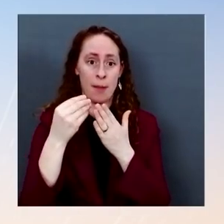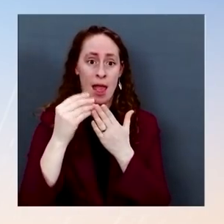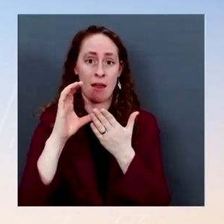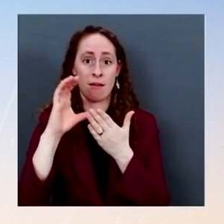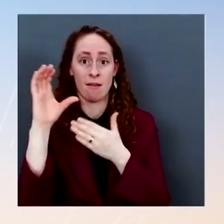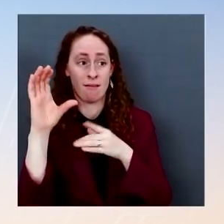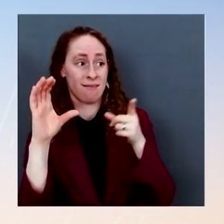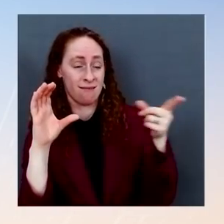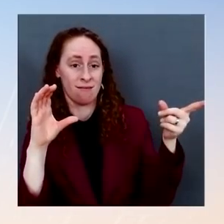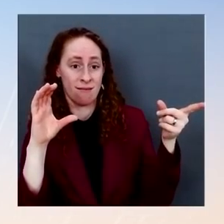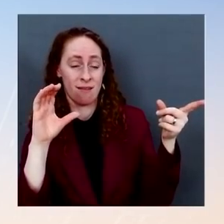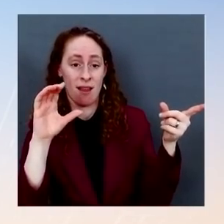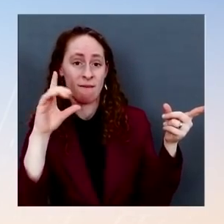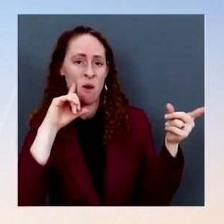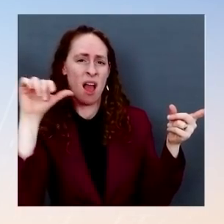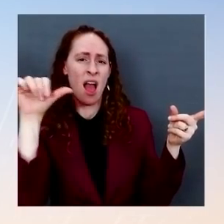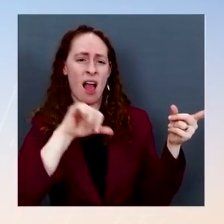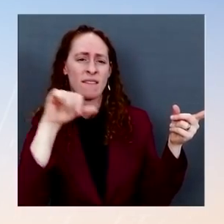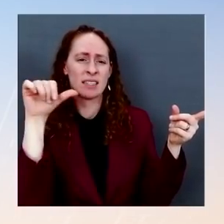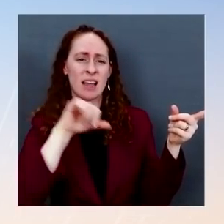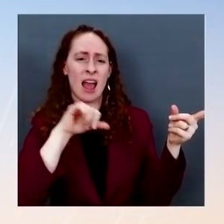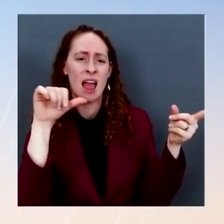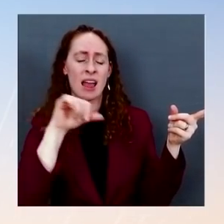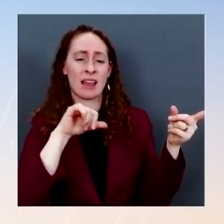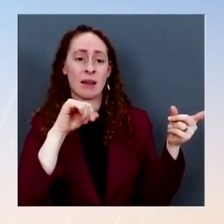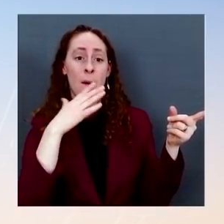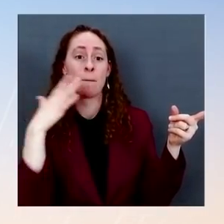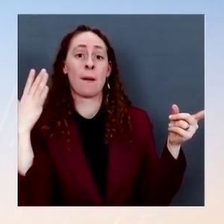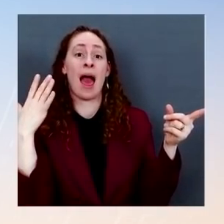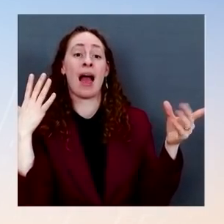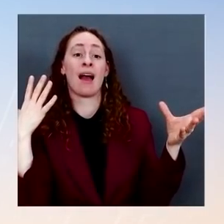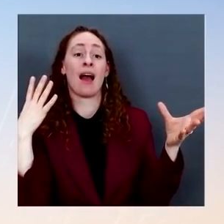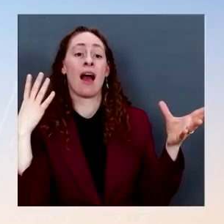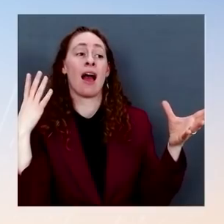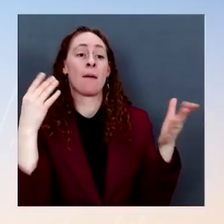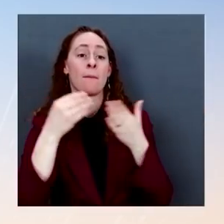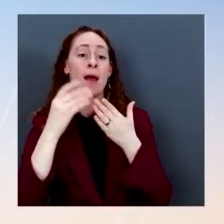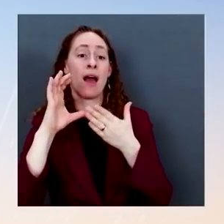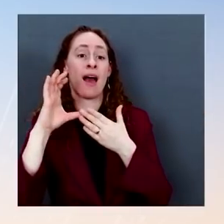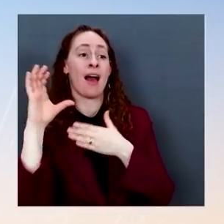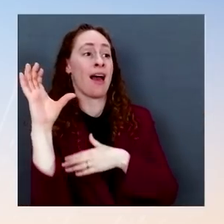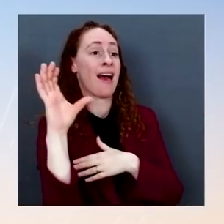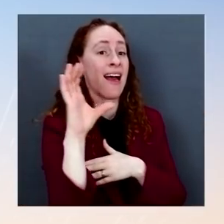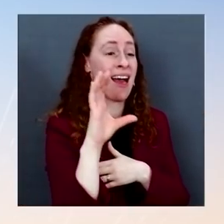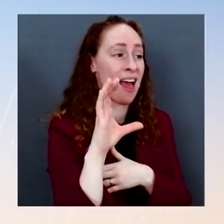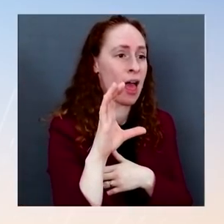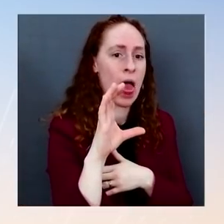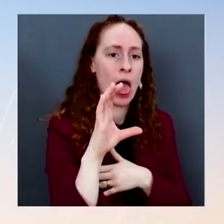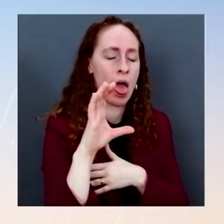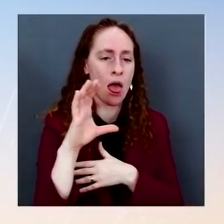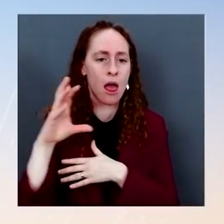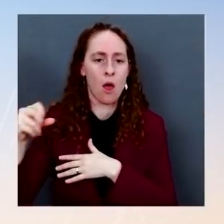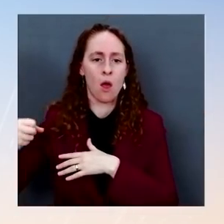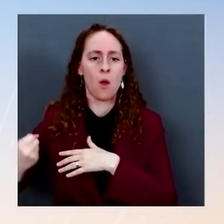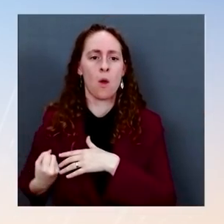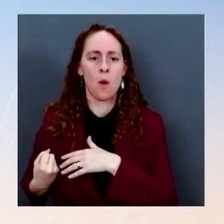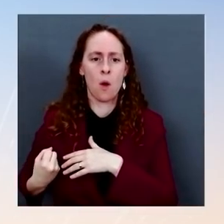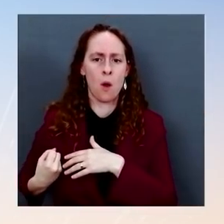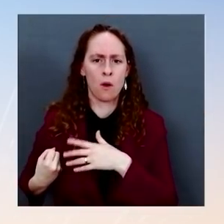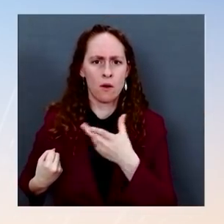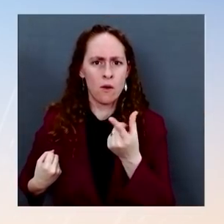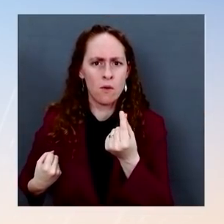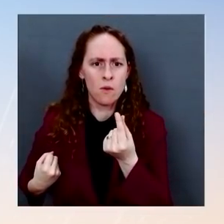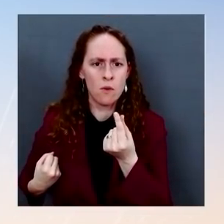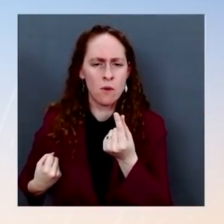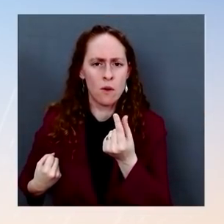why the Afghan reserves remain inaccessible, including first and most immediate, the status of the funds is the subject of ongoing litigation brought by